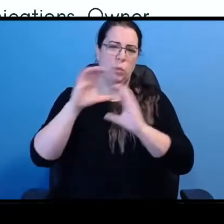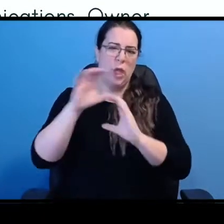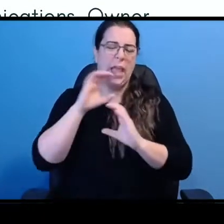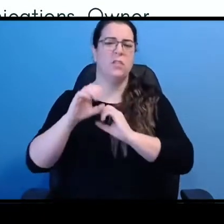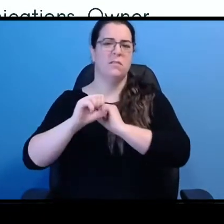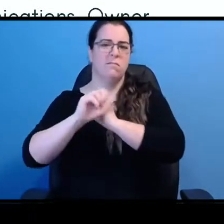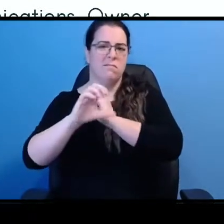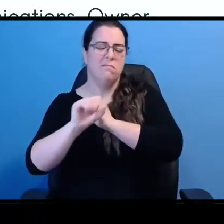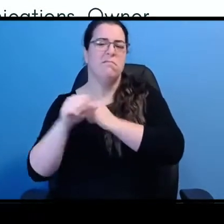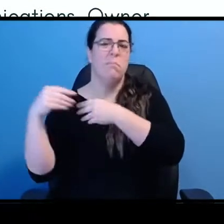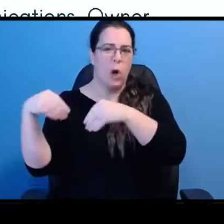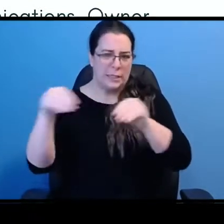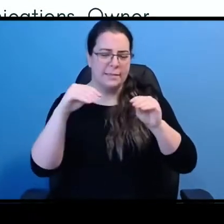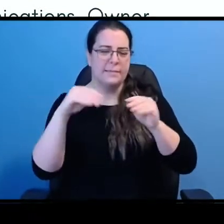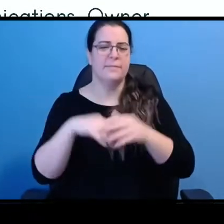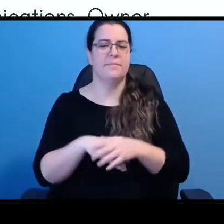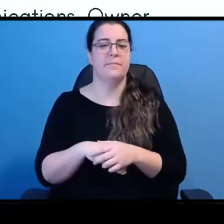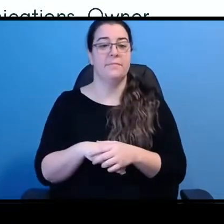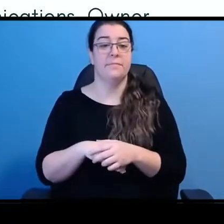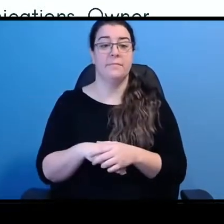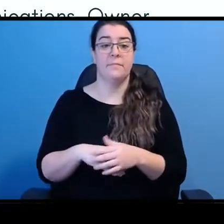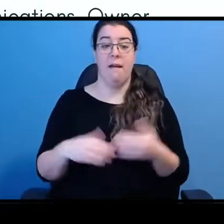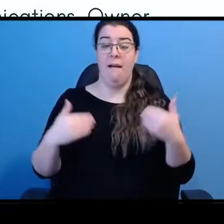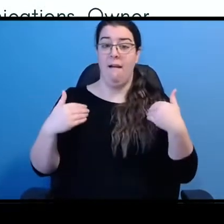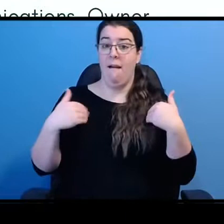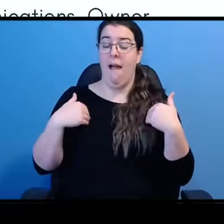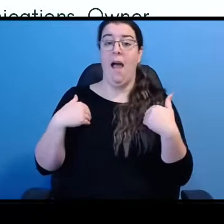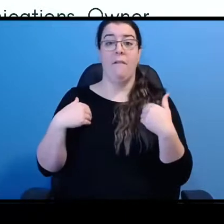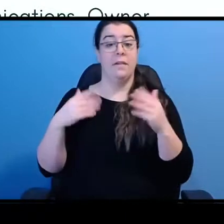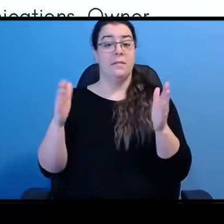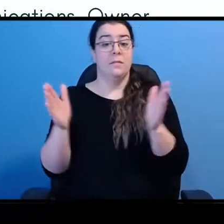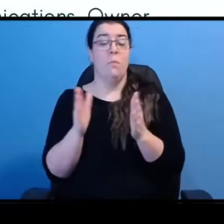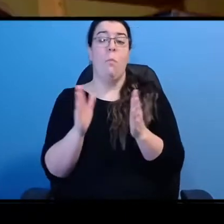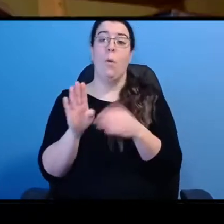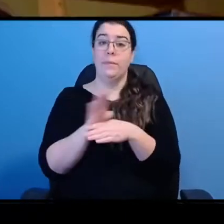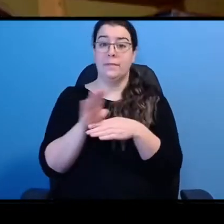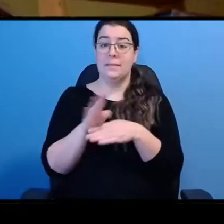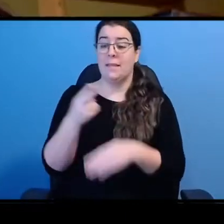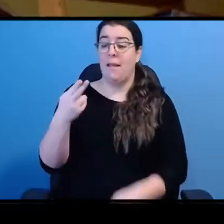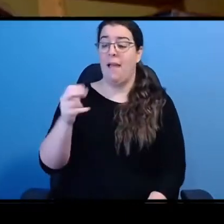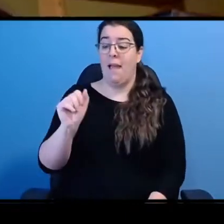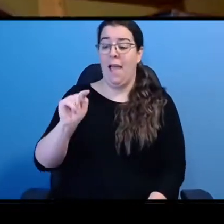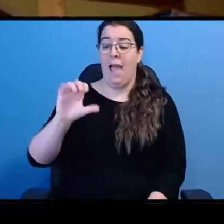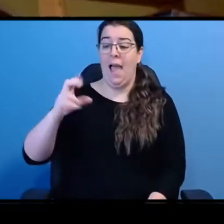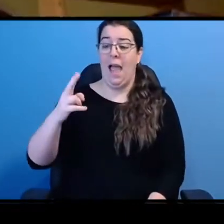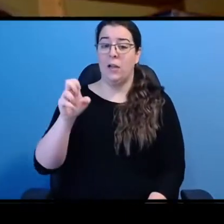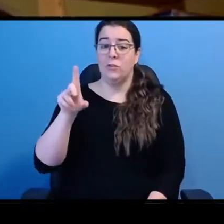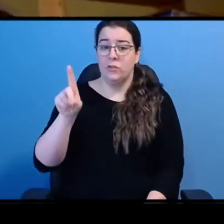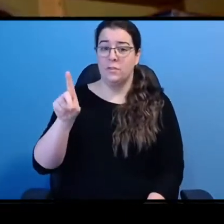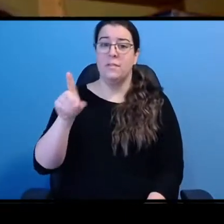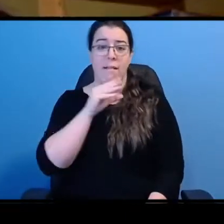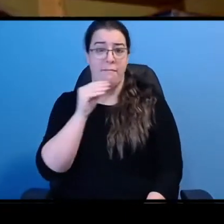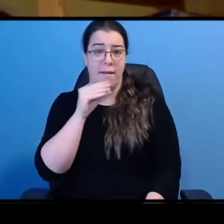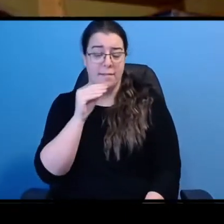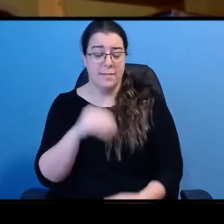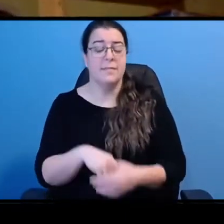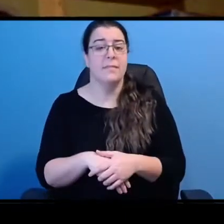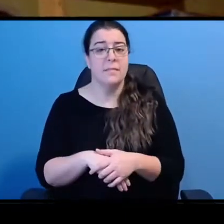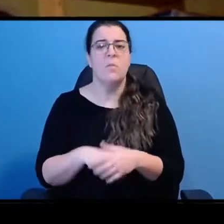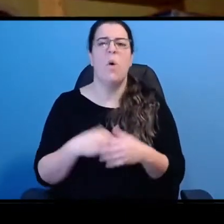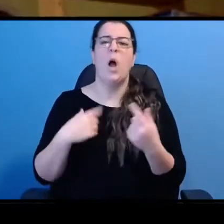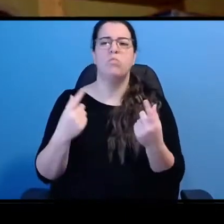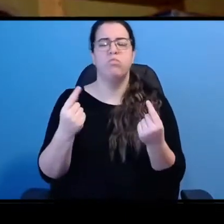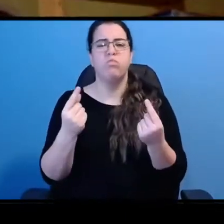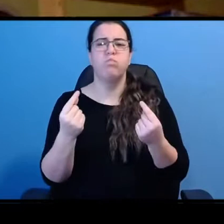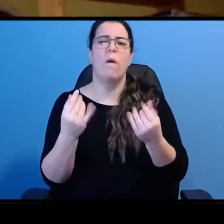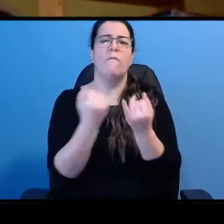Halifax, and I do a lot of consulting and teaching and freelance type stuff. Mm-hmm. I have experience with